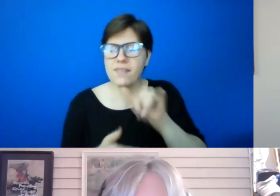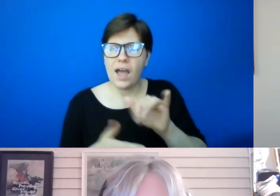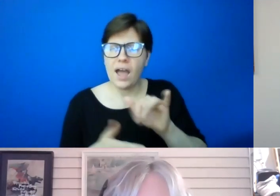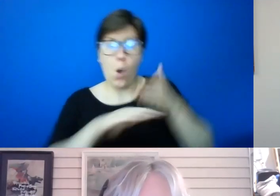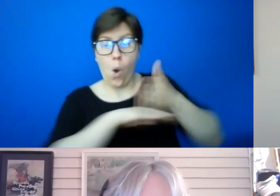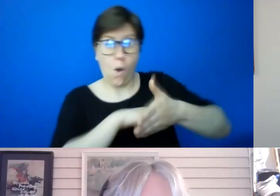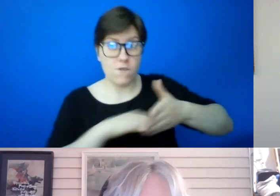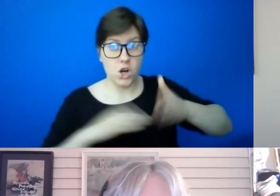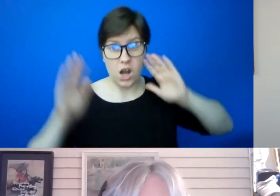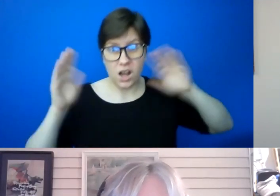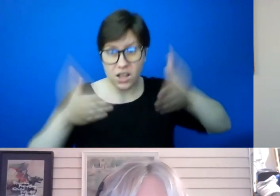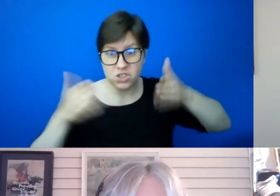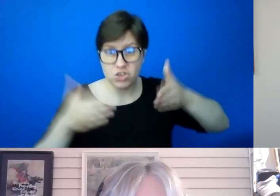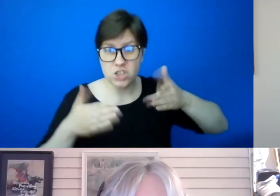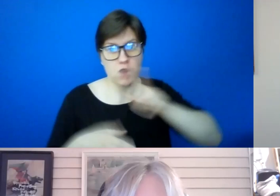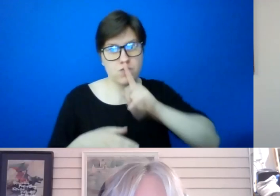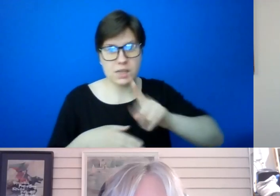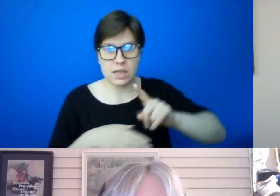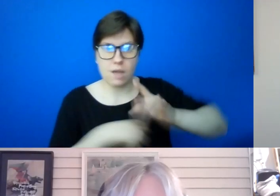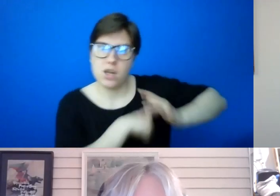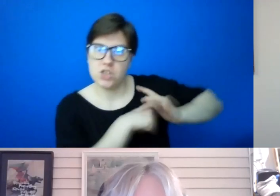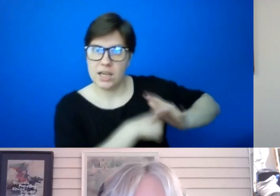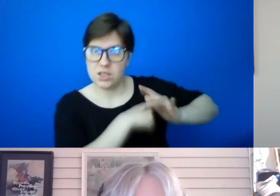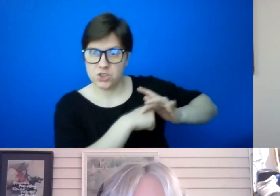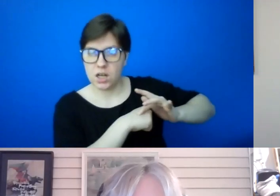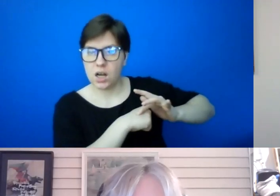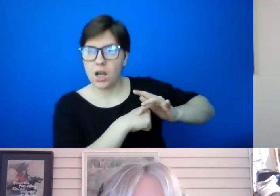over-concentration or even fetishization